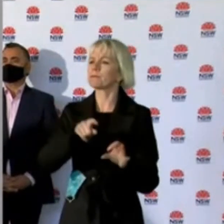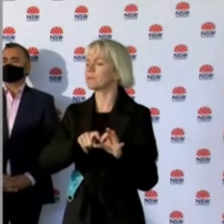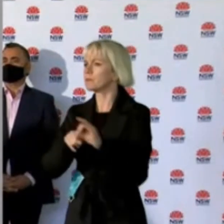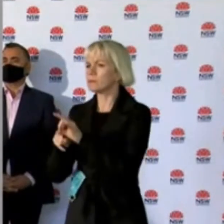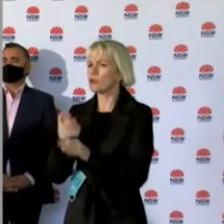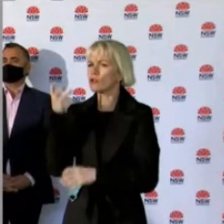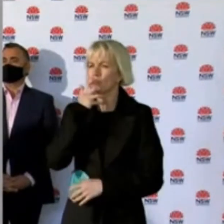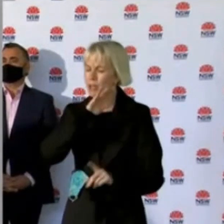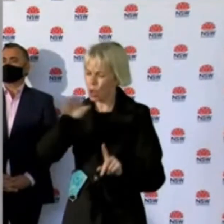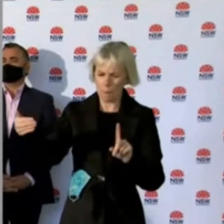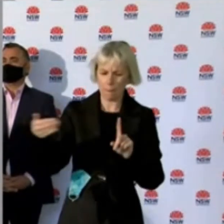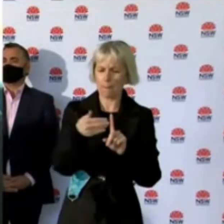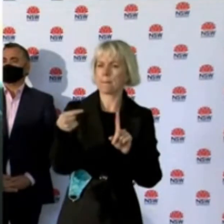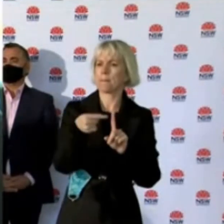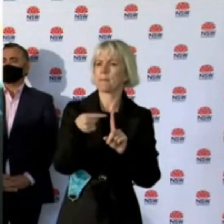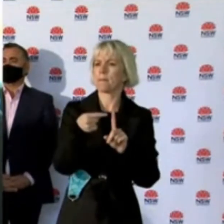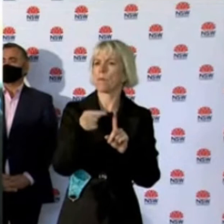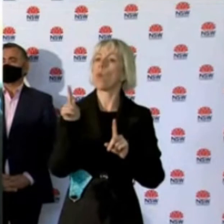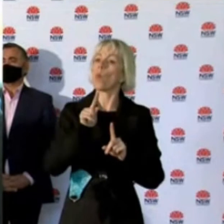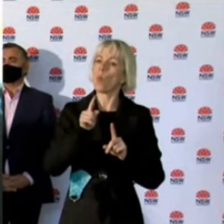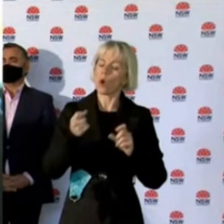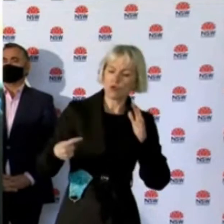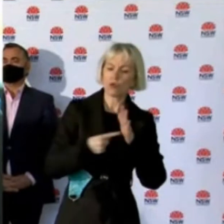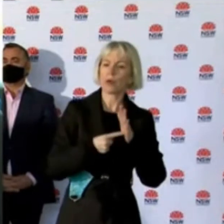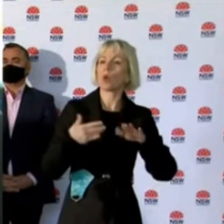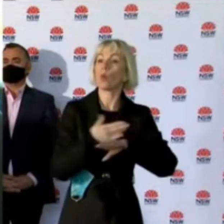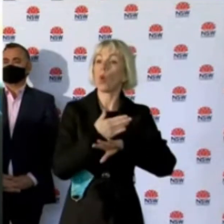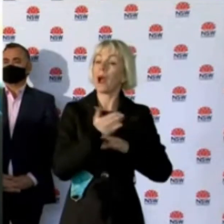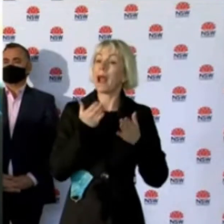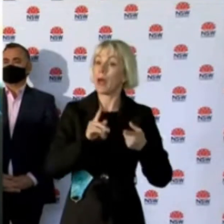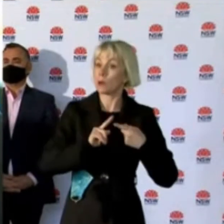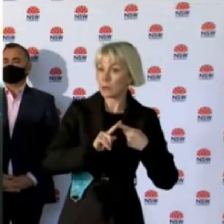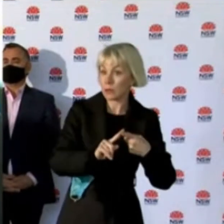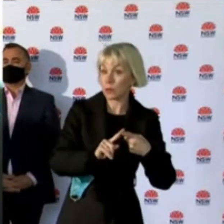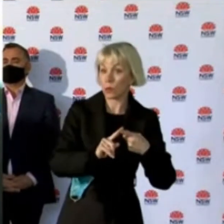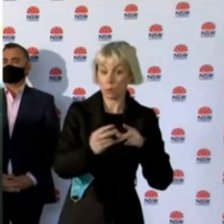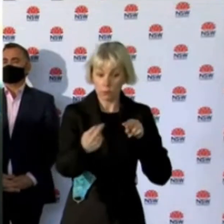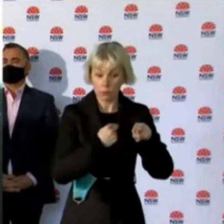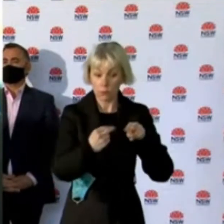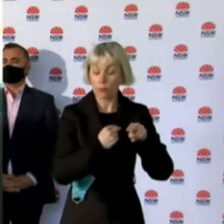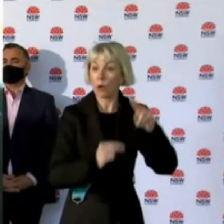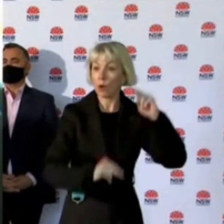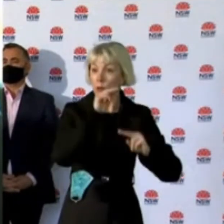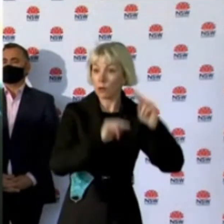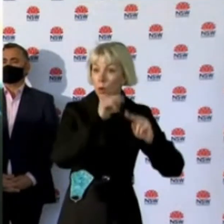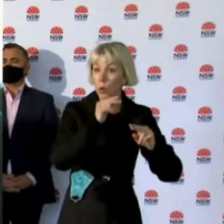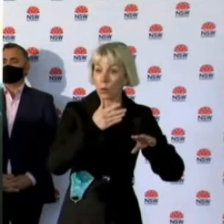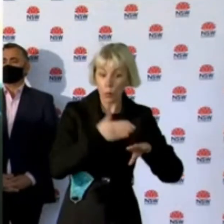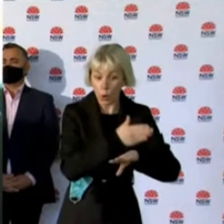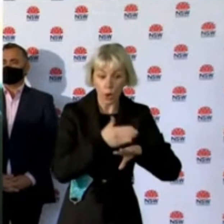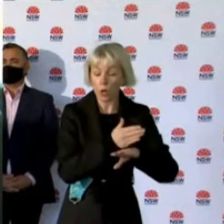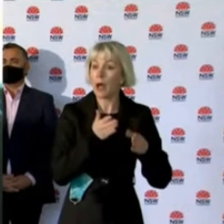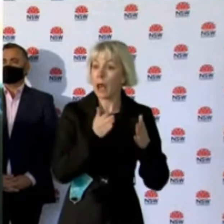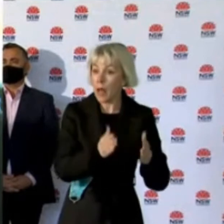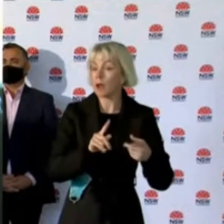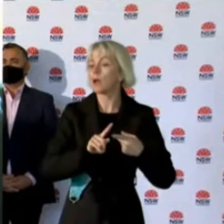that topic. Yeah. What are the exemptions? What sort of critical work are we talking about? Are we talking WestConnects? And also the question about annual leave for work. Same